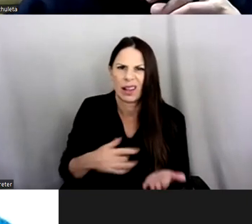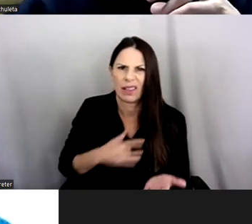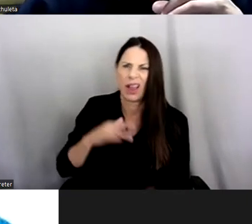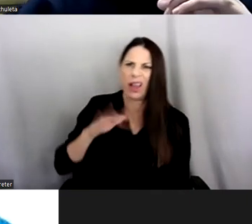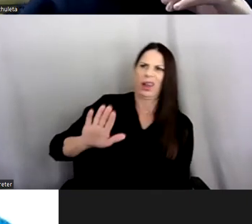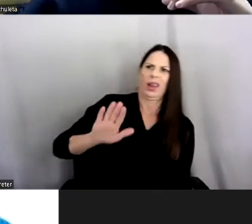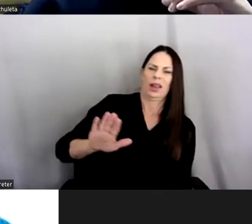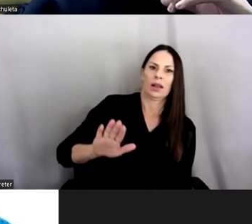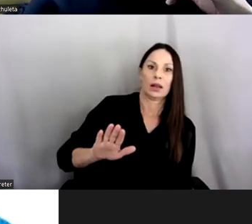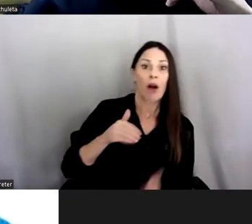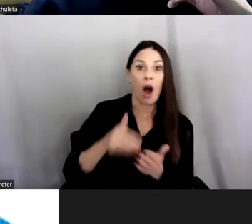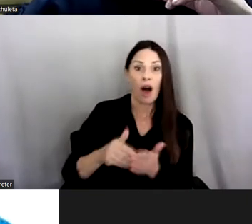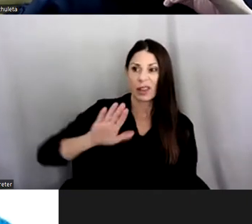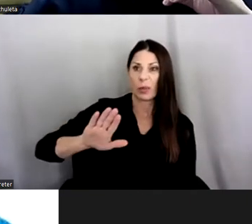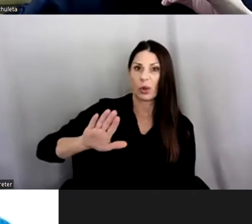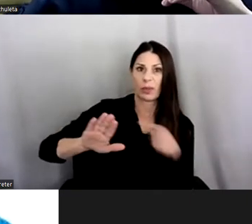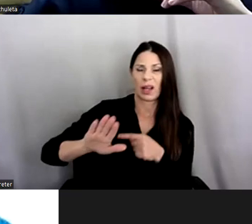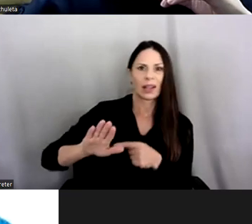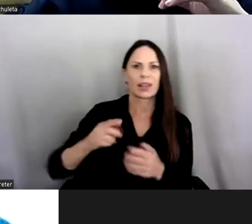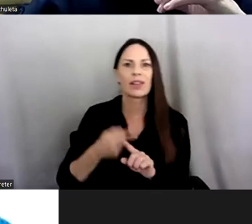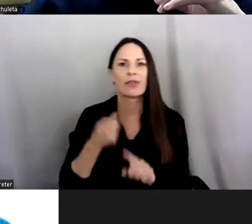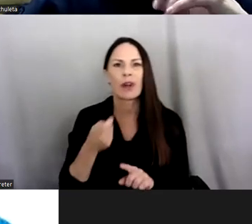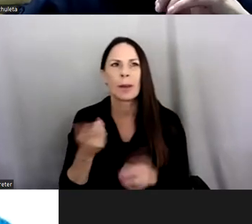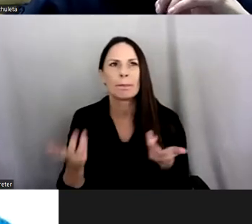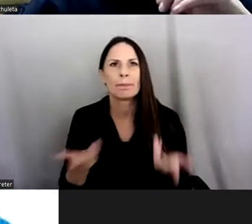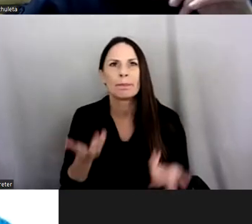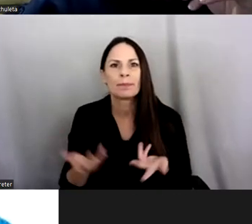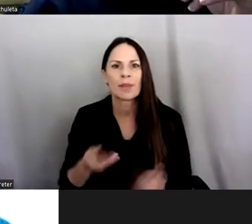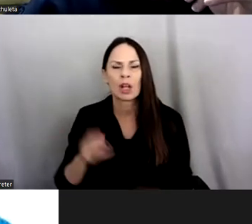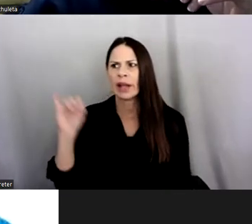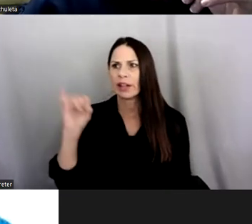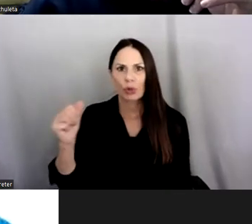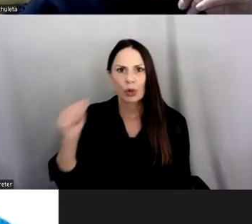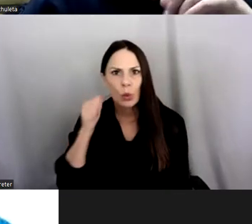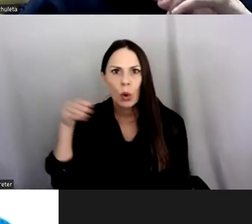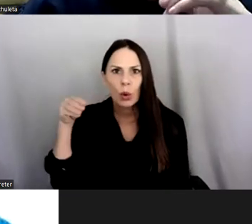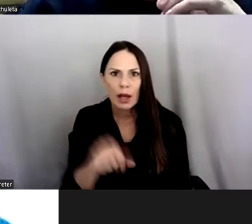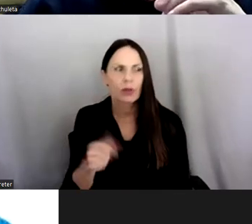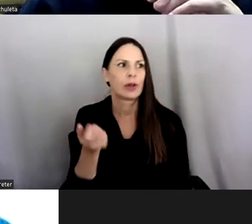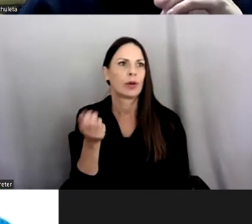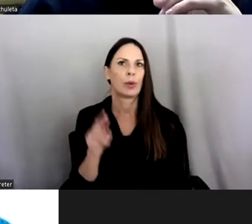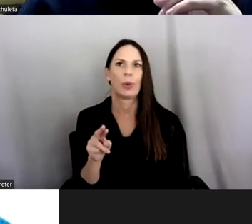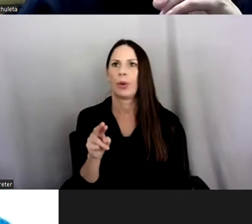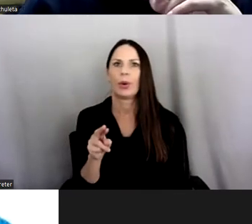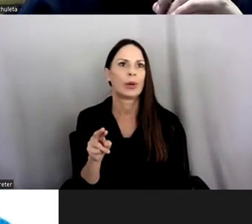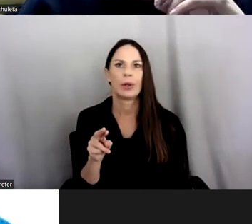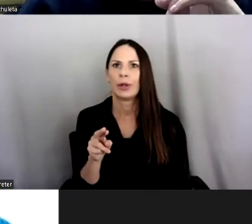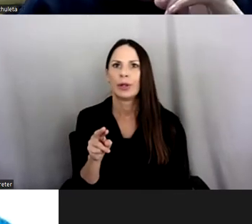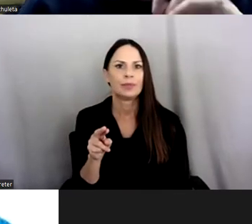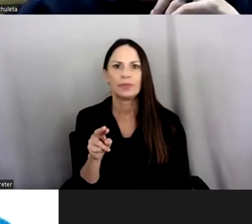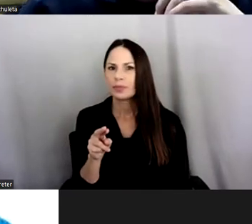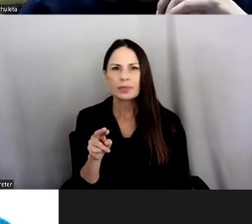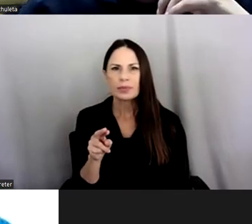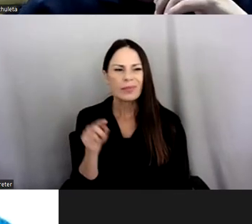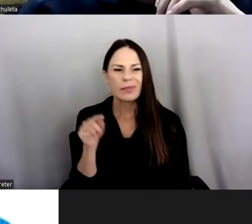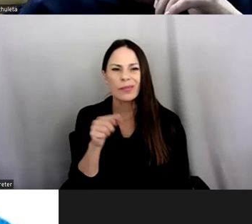the pushback comes from not being, the insurance won't cover it, or they're told they're really not